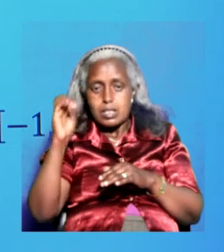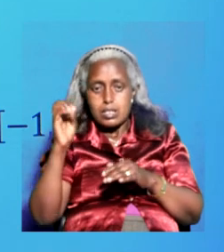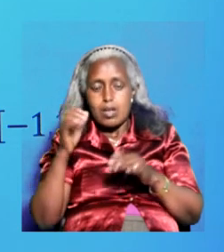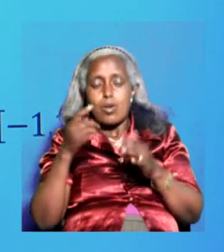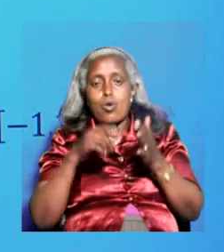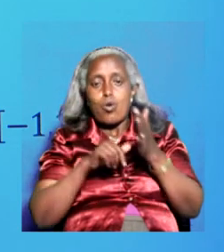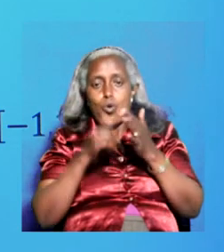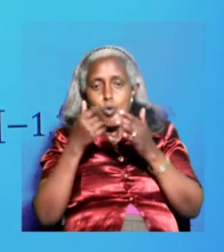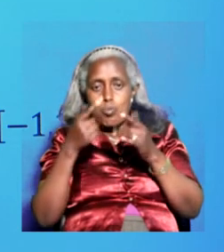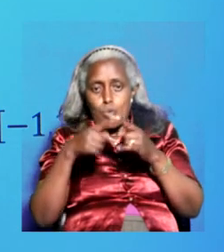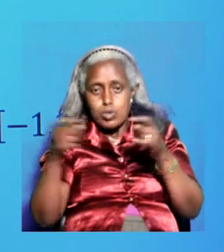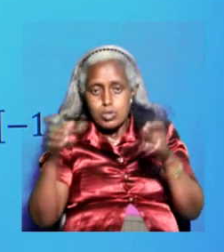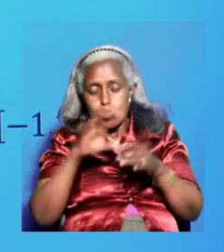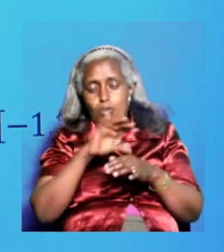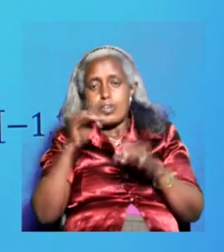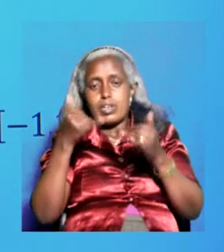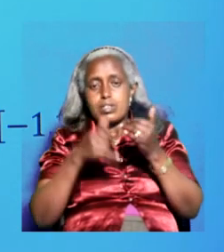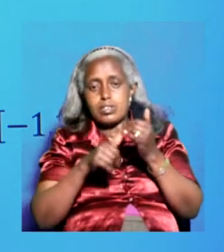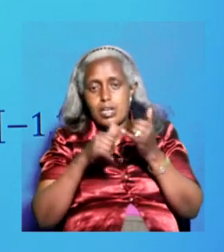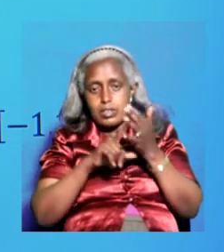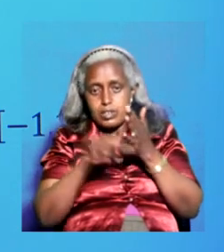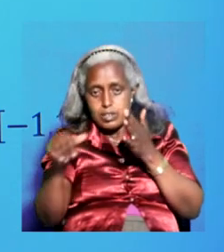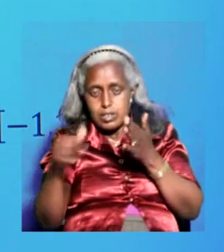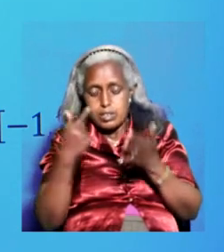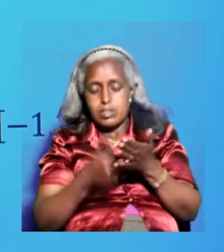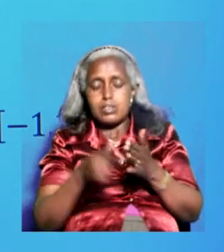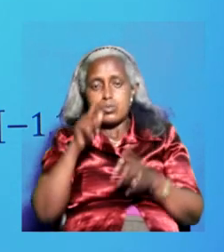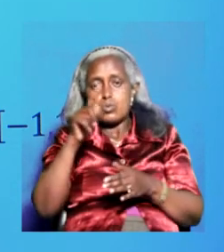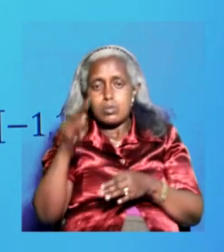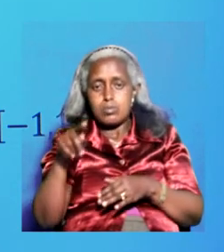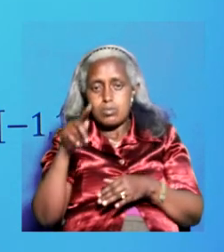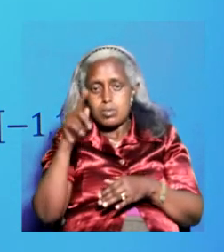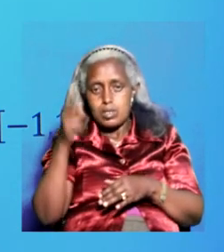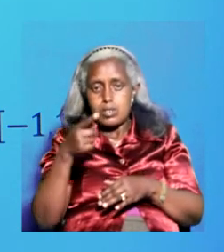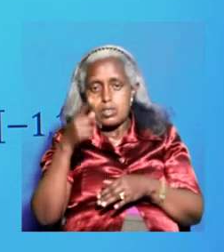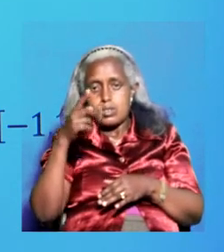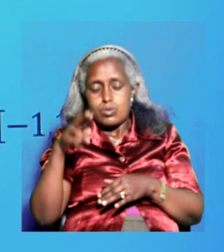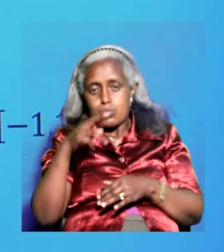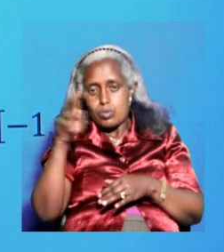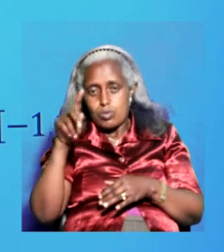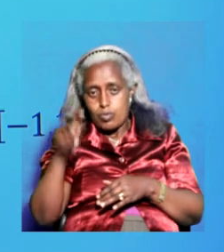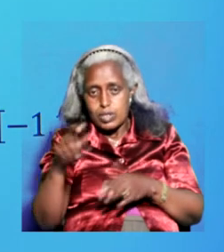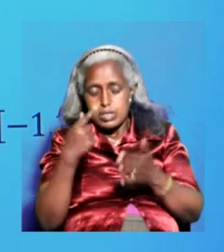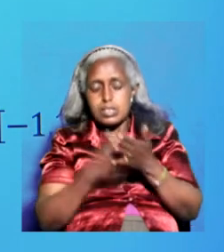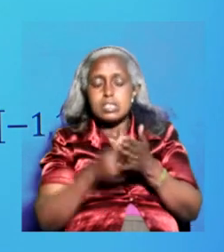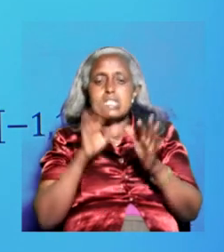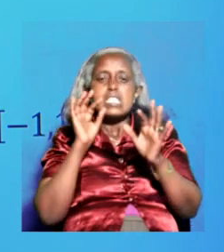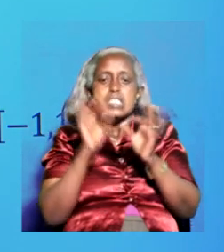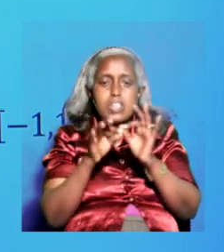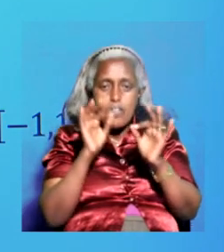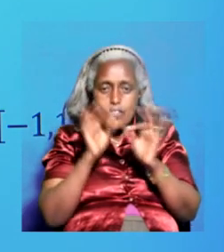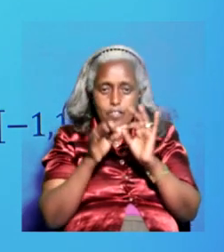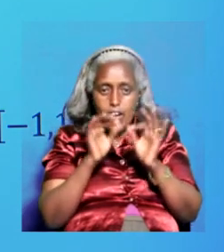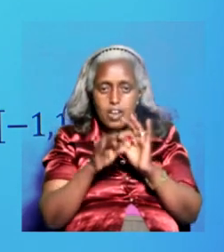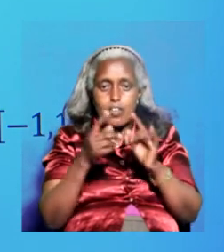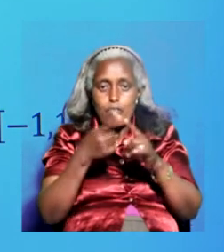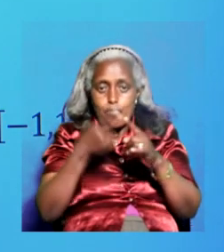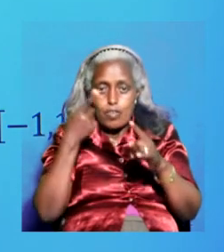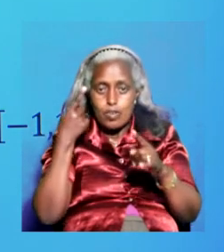side divided by the adjacent, the square root of 1 minus x squared over x, but this is defined